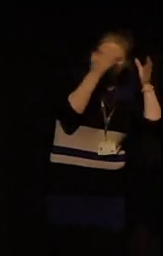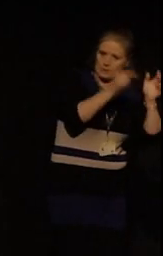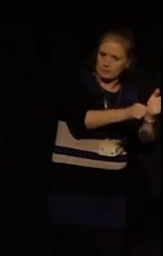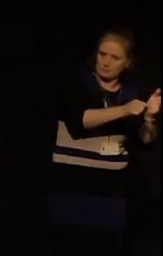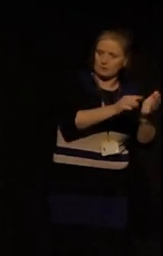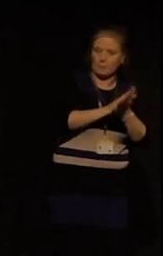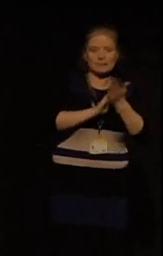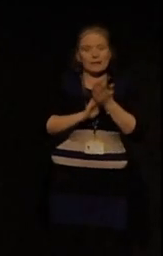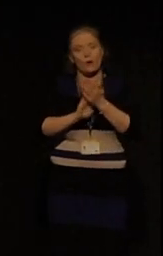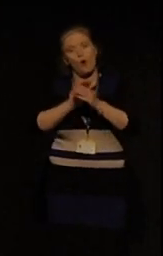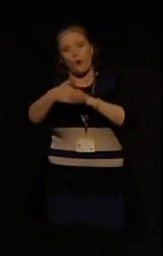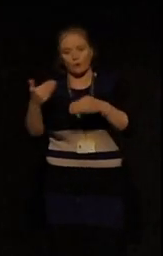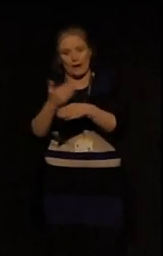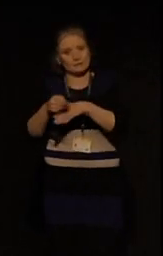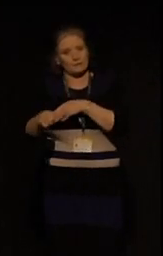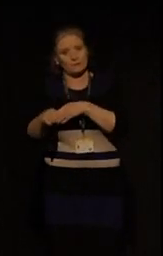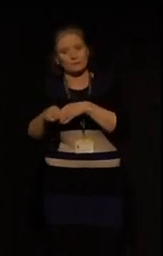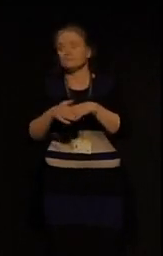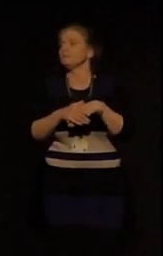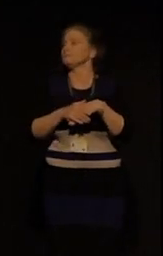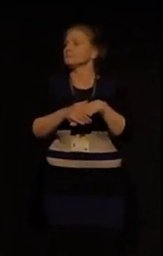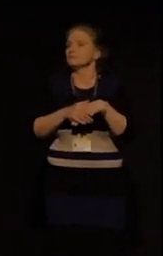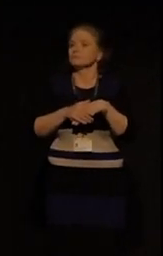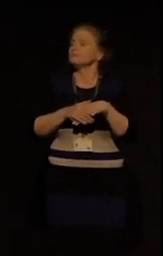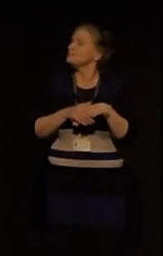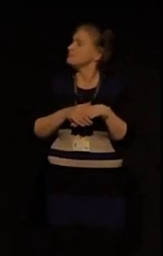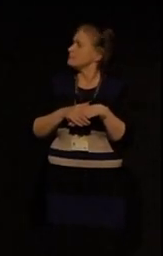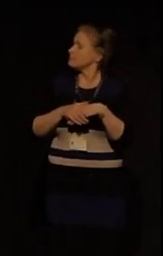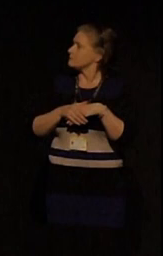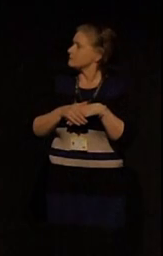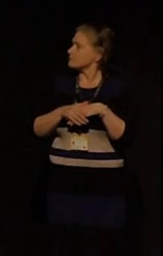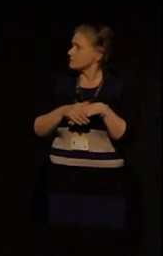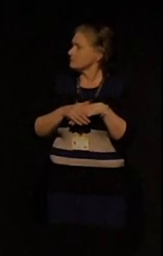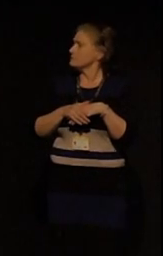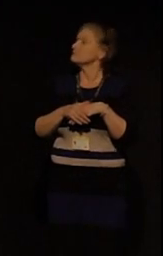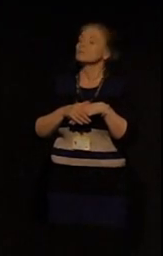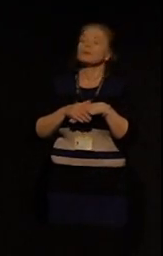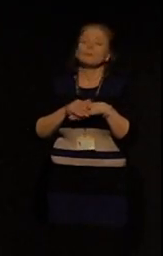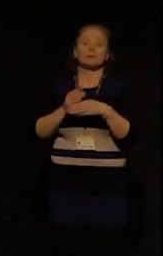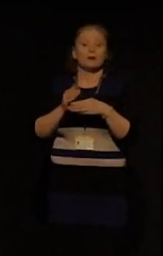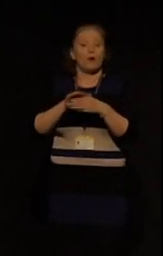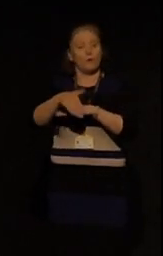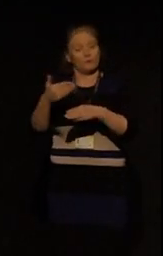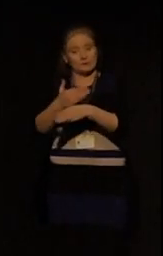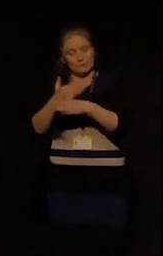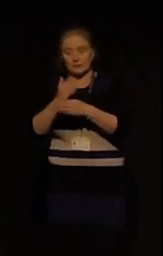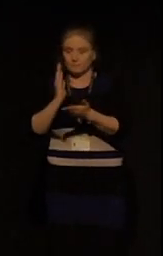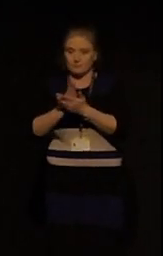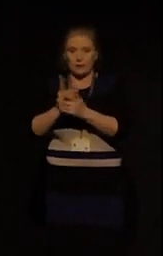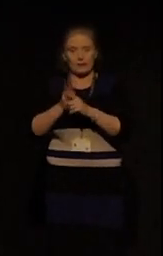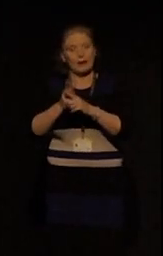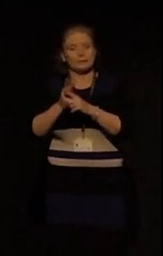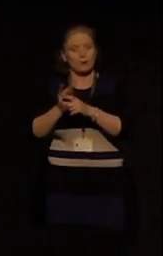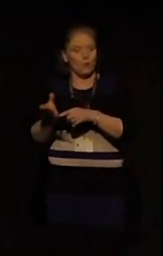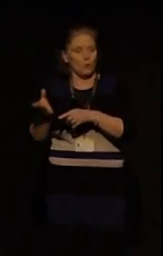were hyperactive when we played the sounds to them. We found that the hyperactivity, again, was in the